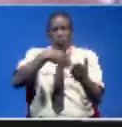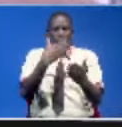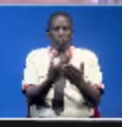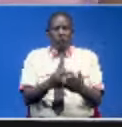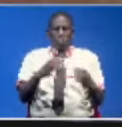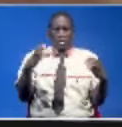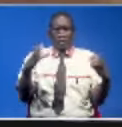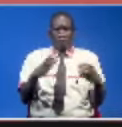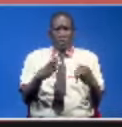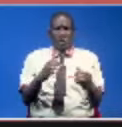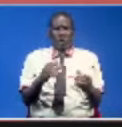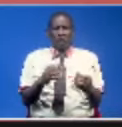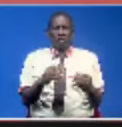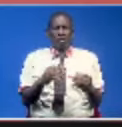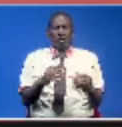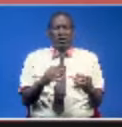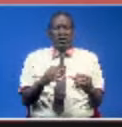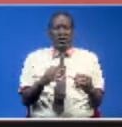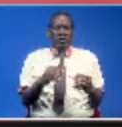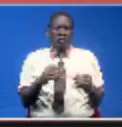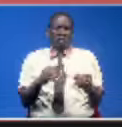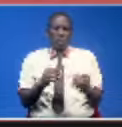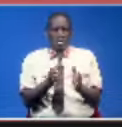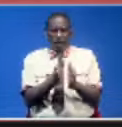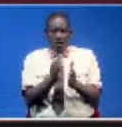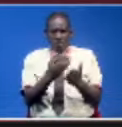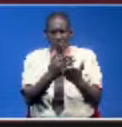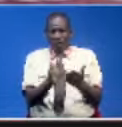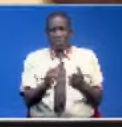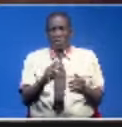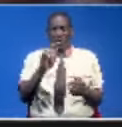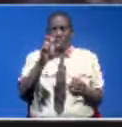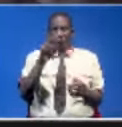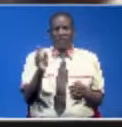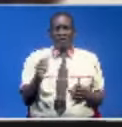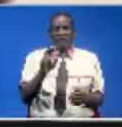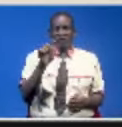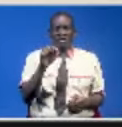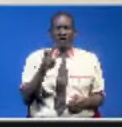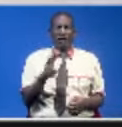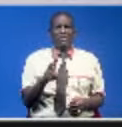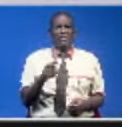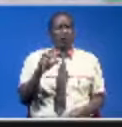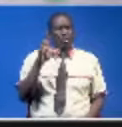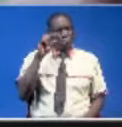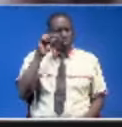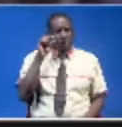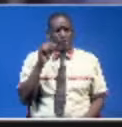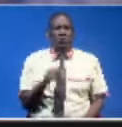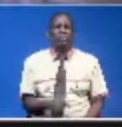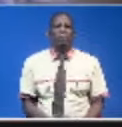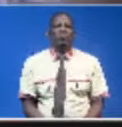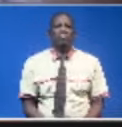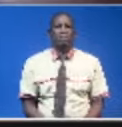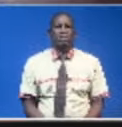party's relevant internal organs. Kevin Mutai, NTV, in Mombasa.